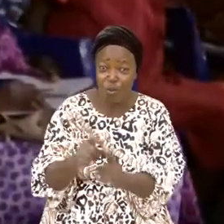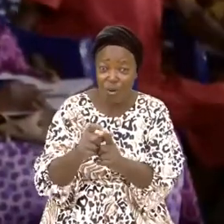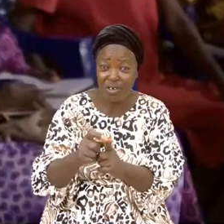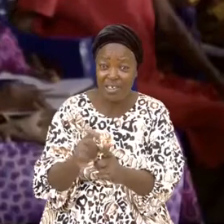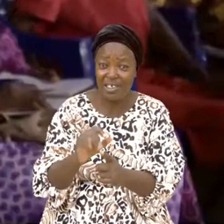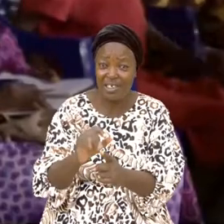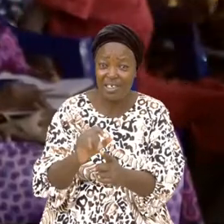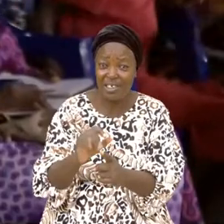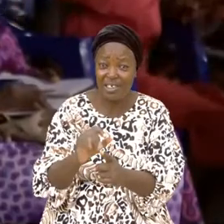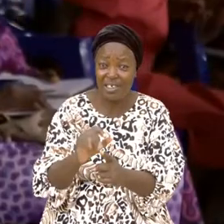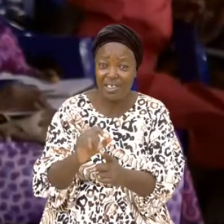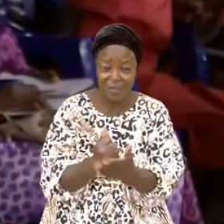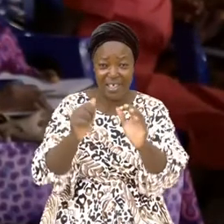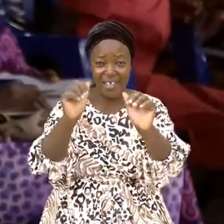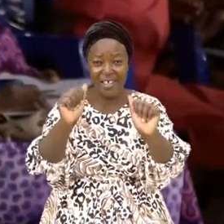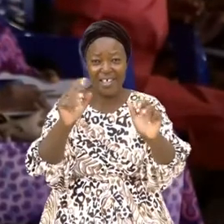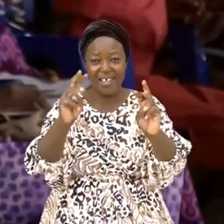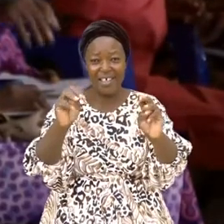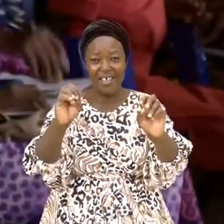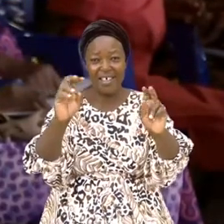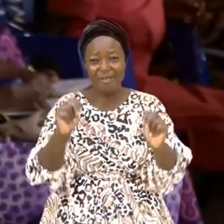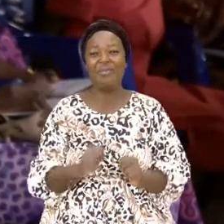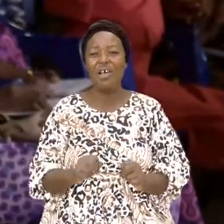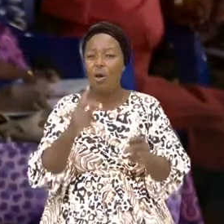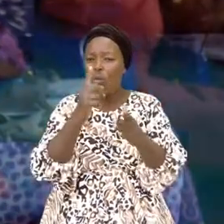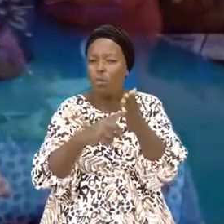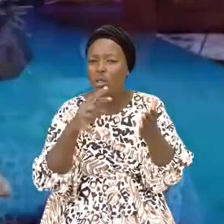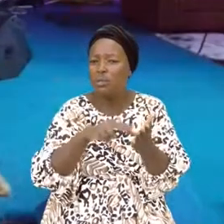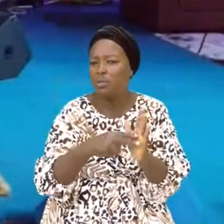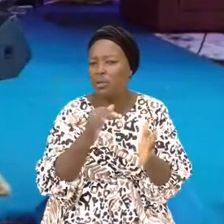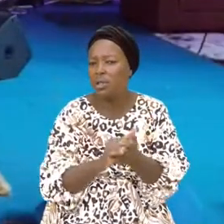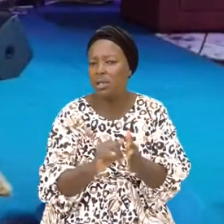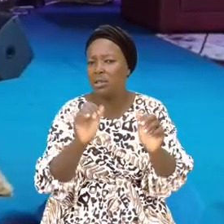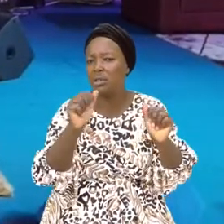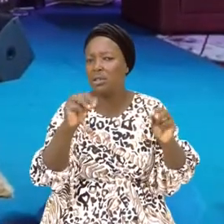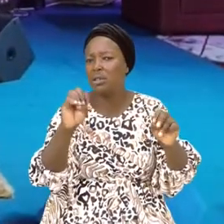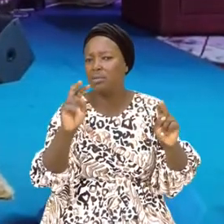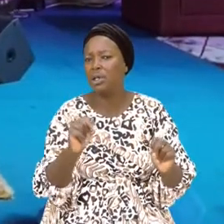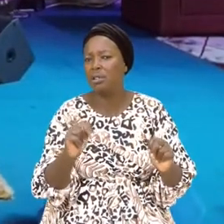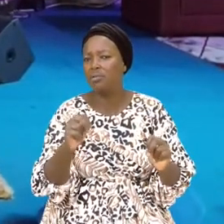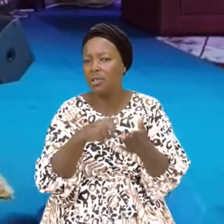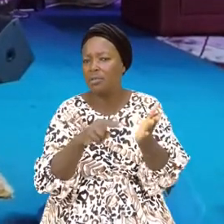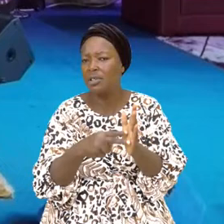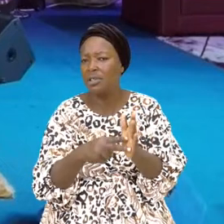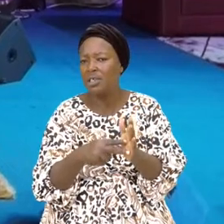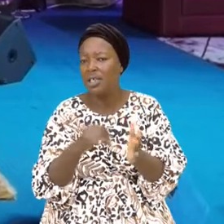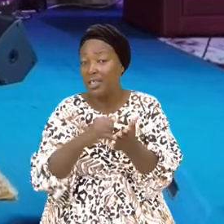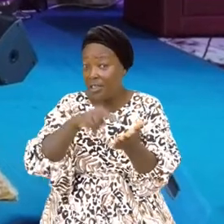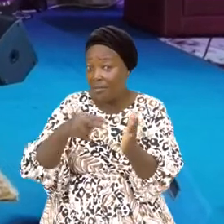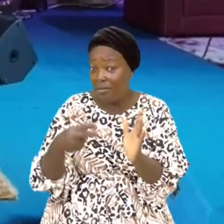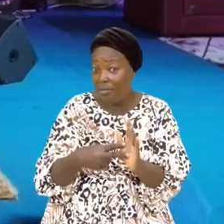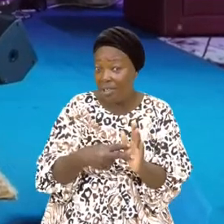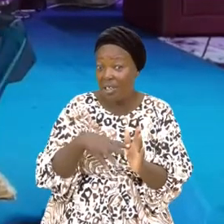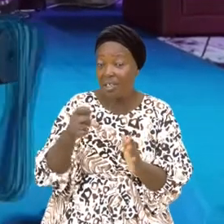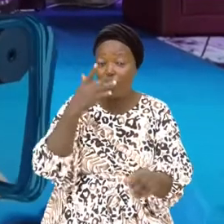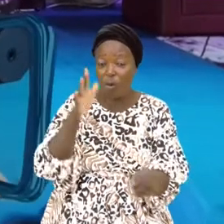Yeah. What does that mean? Amen. Means the promises are